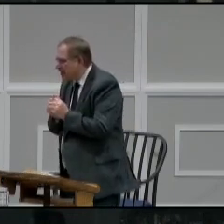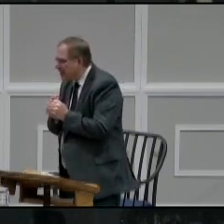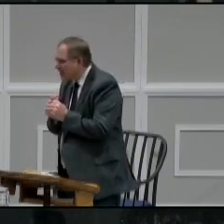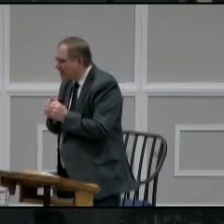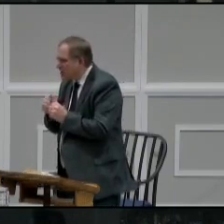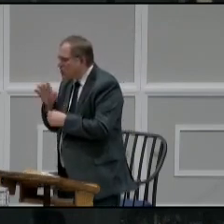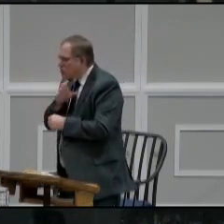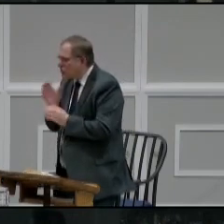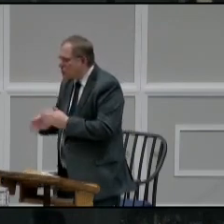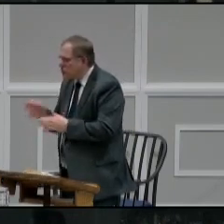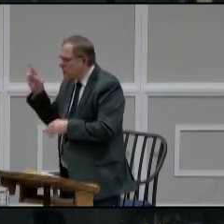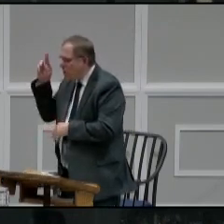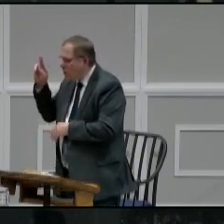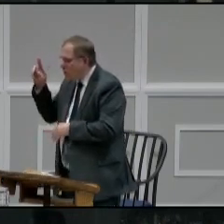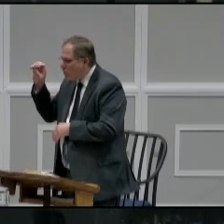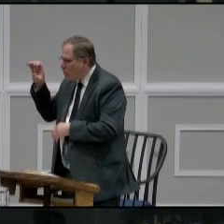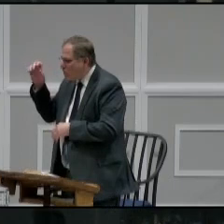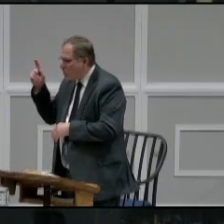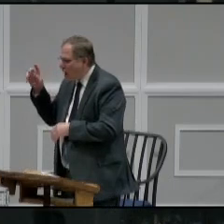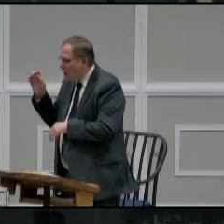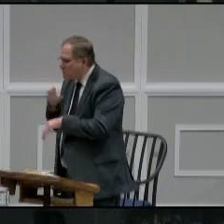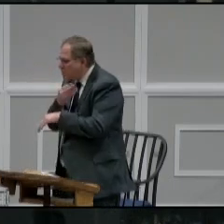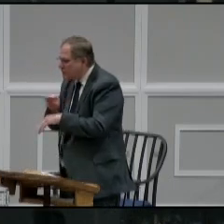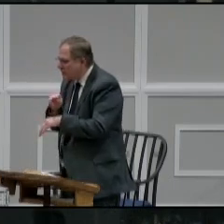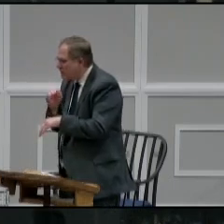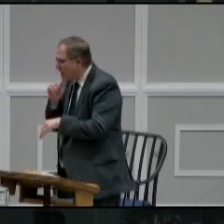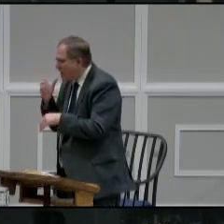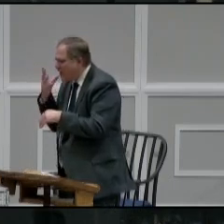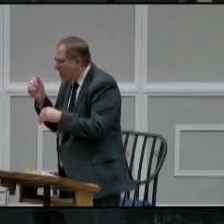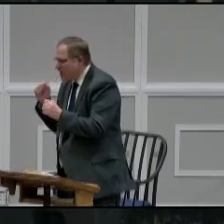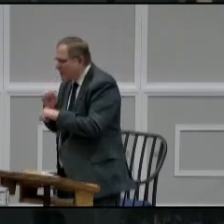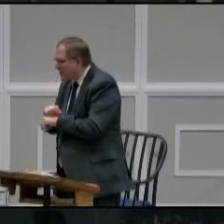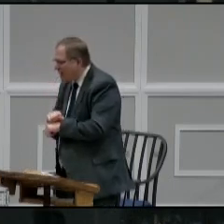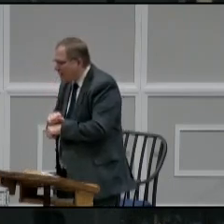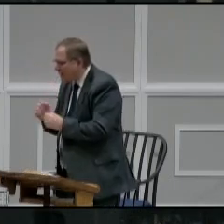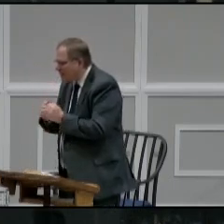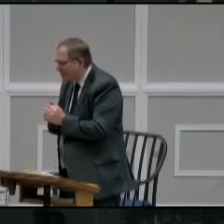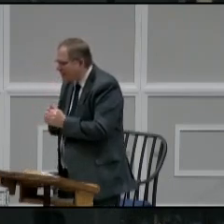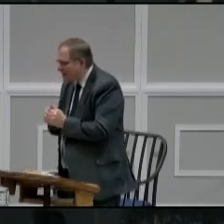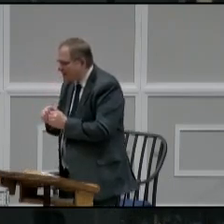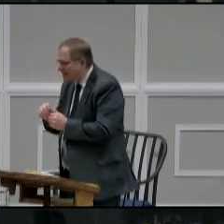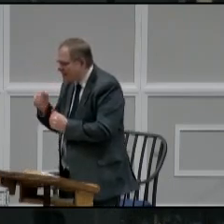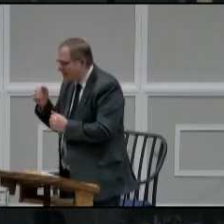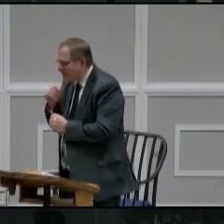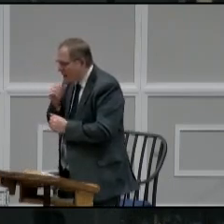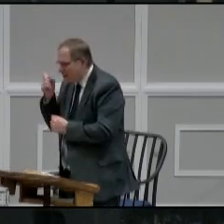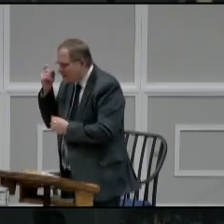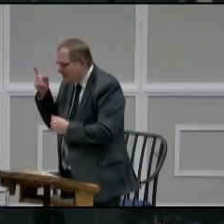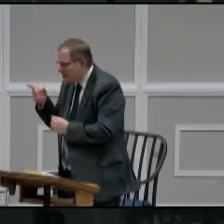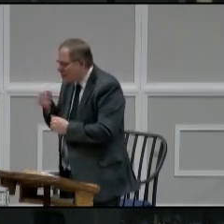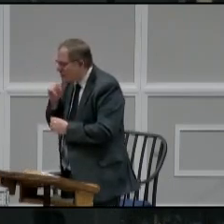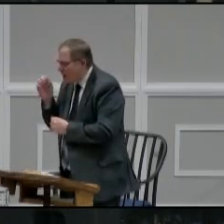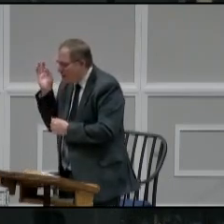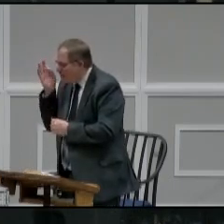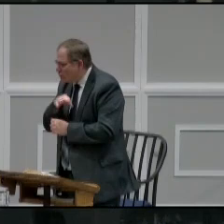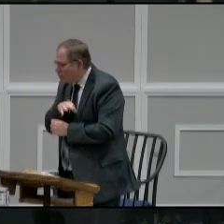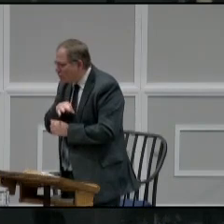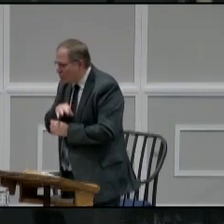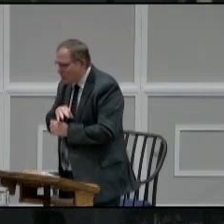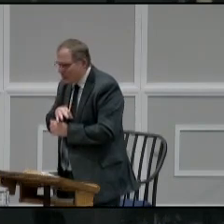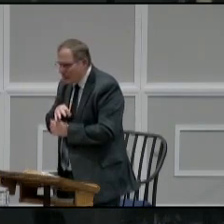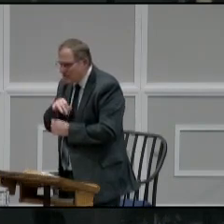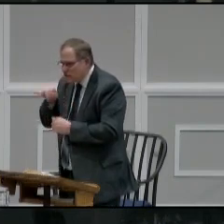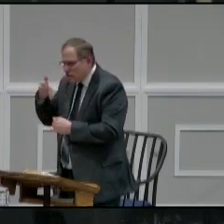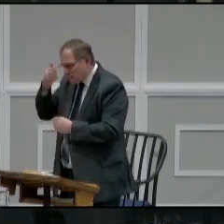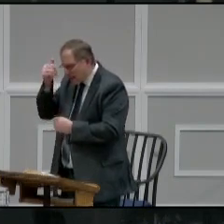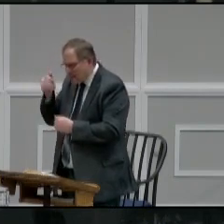rock. They don't go together. They don't go together. Oh, no. Do not be deceived. Just because